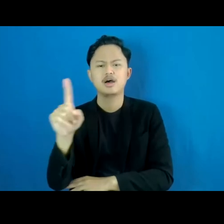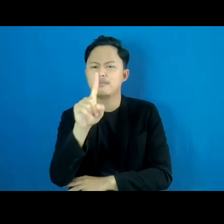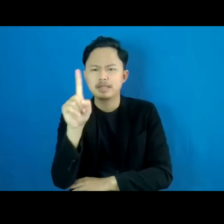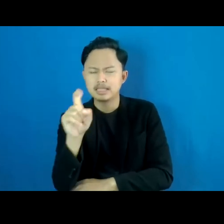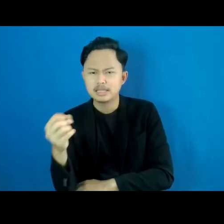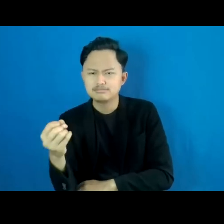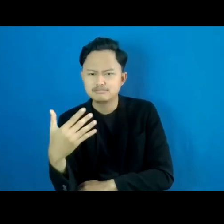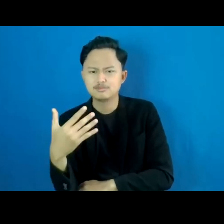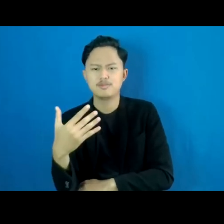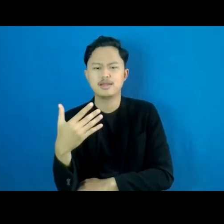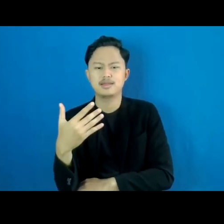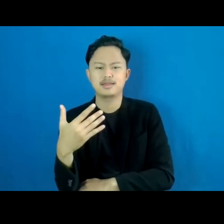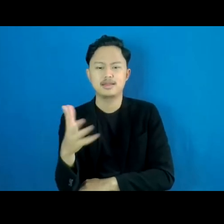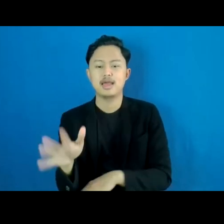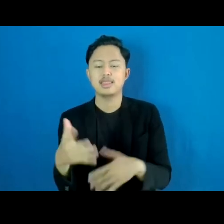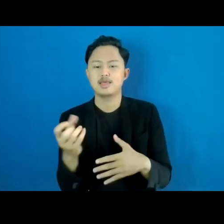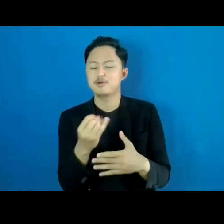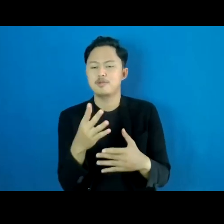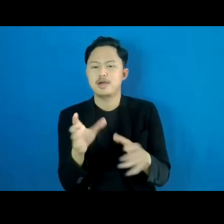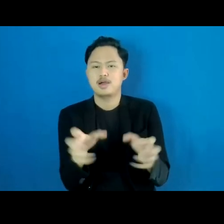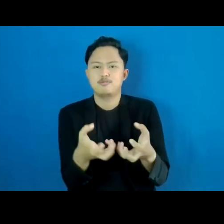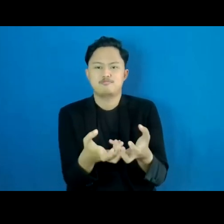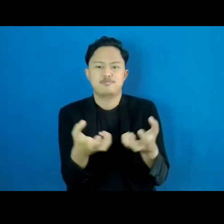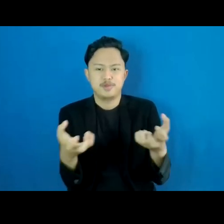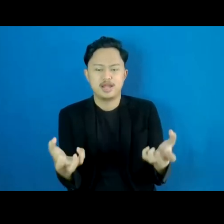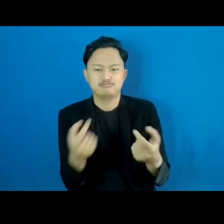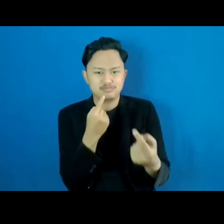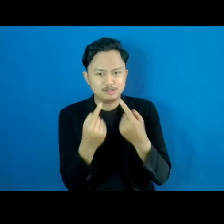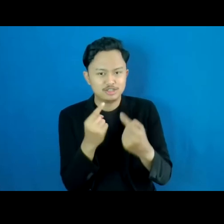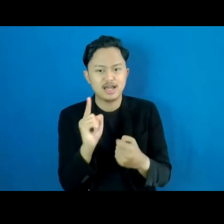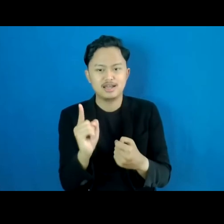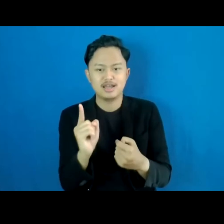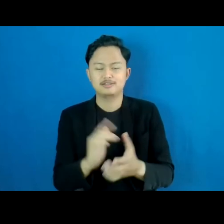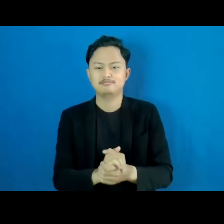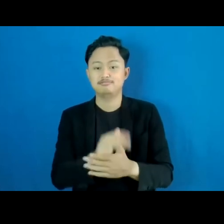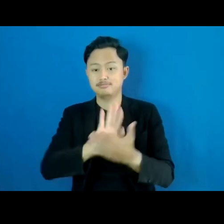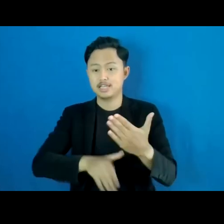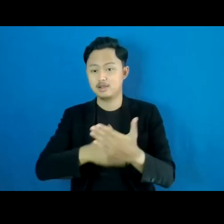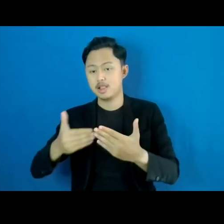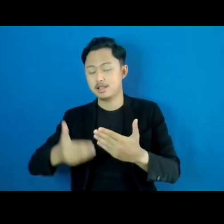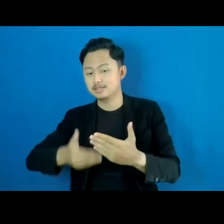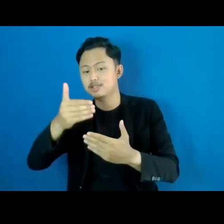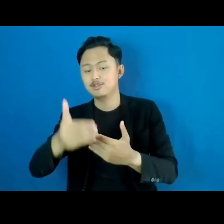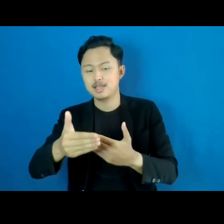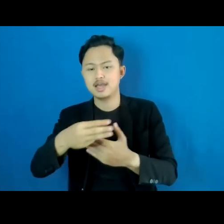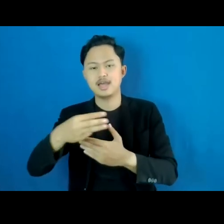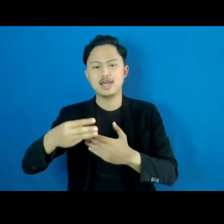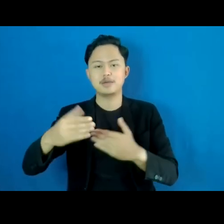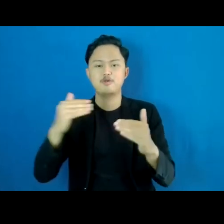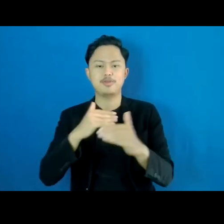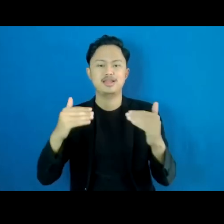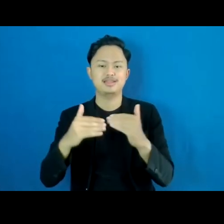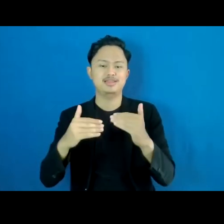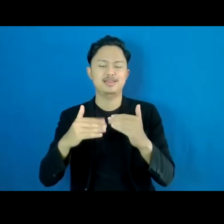answer session, and of course, another breakout room discussion session. Our next agenda are our e-mobility event day